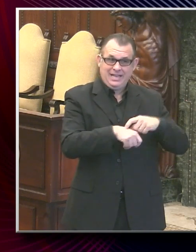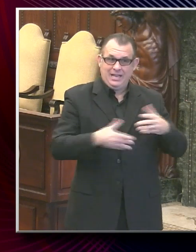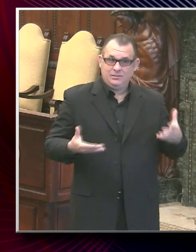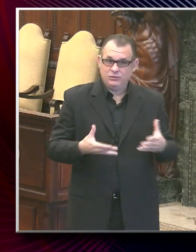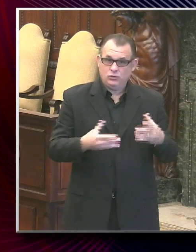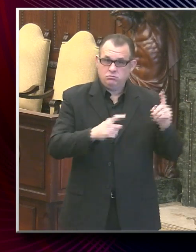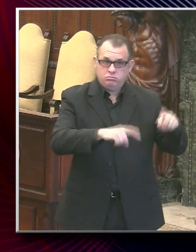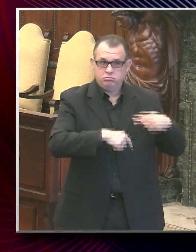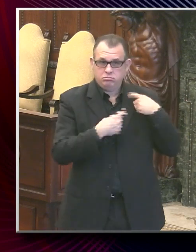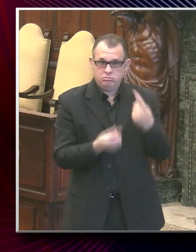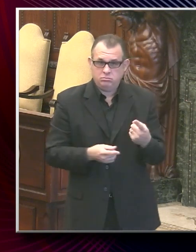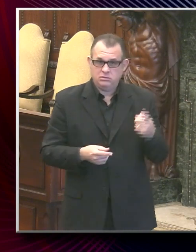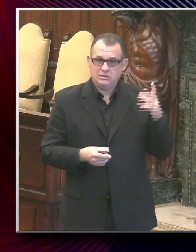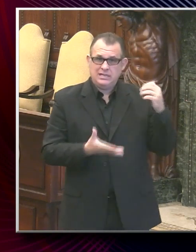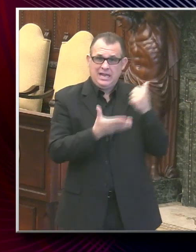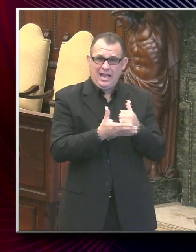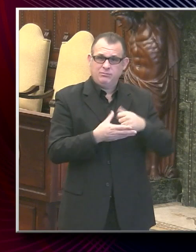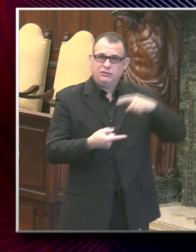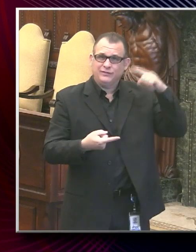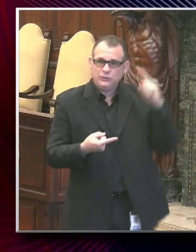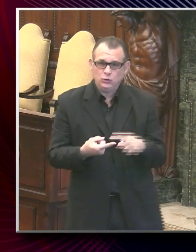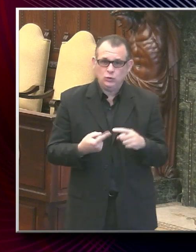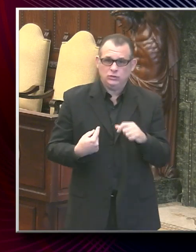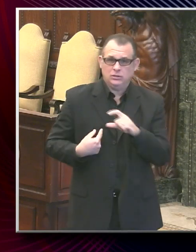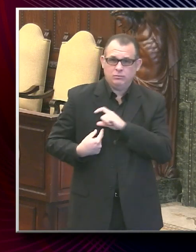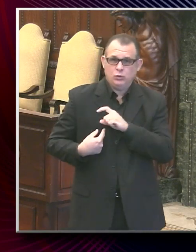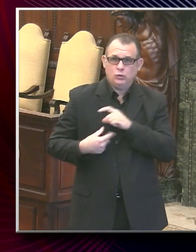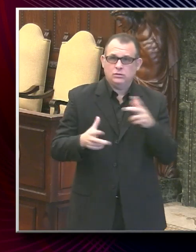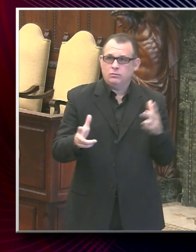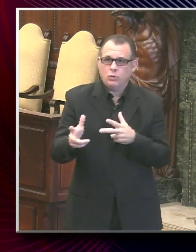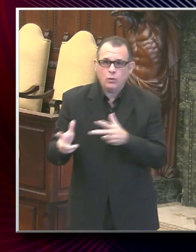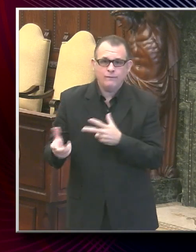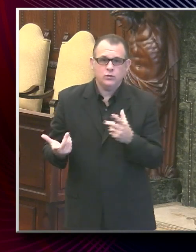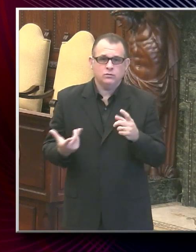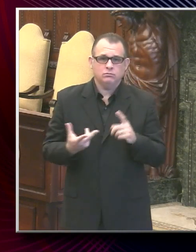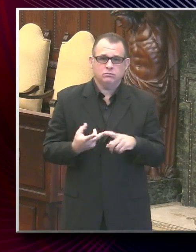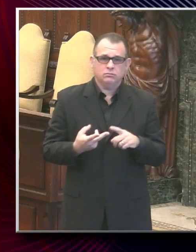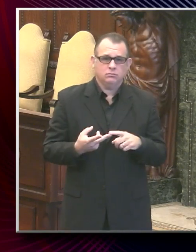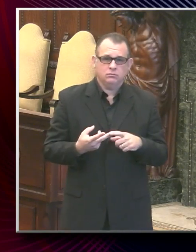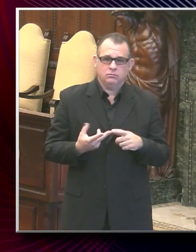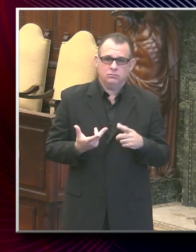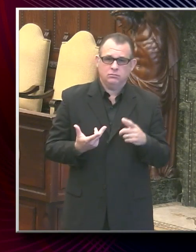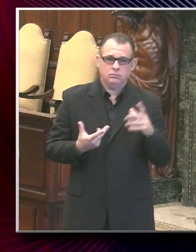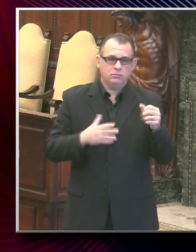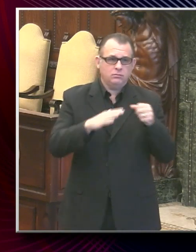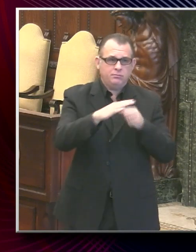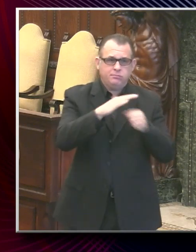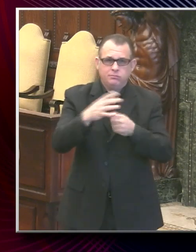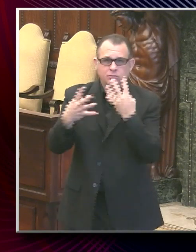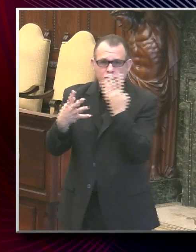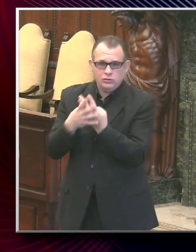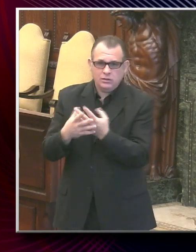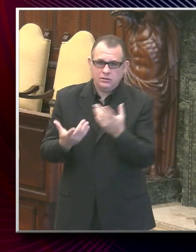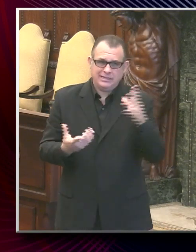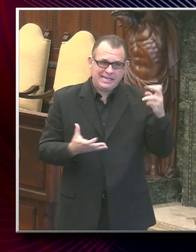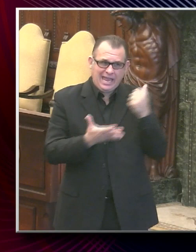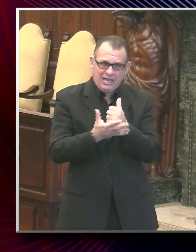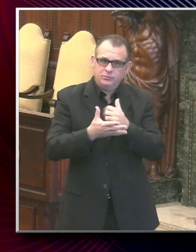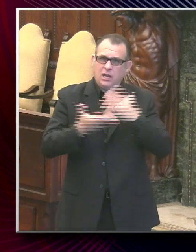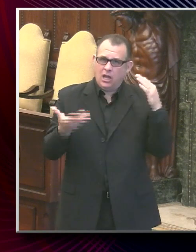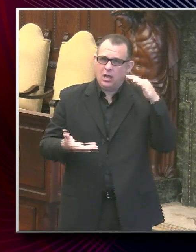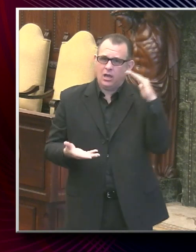drastically helping to reduce pedestrian stops with our police department, decarcerating our prison system, actually closing a